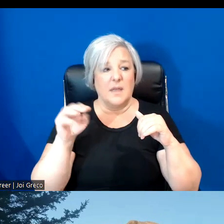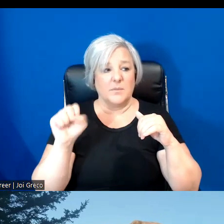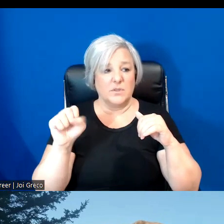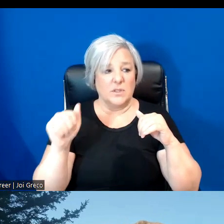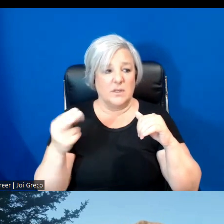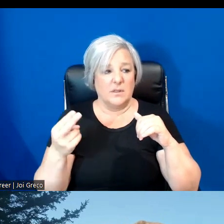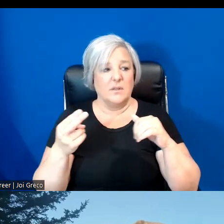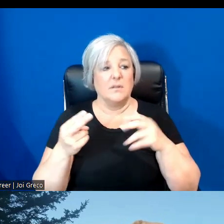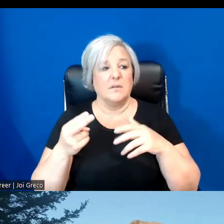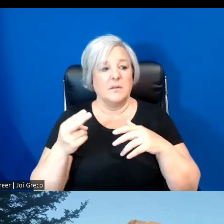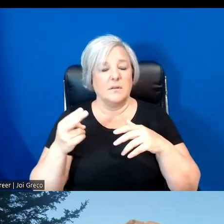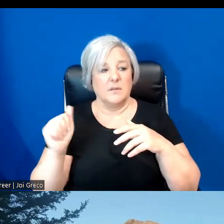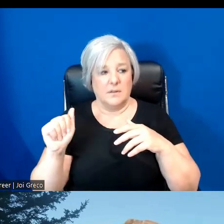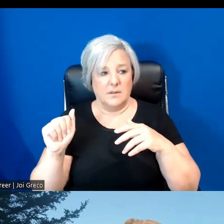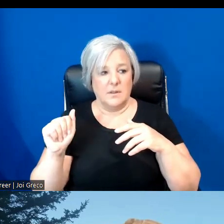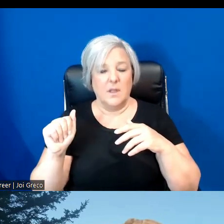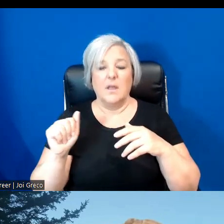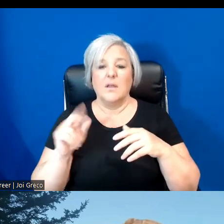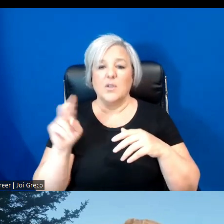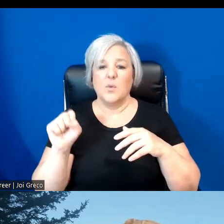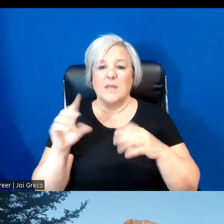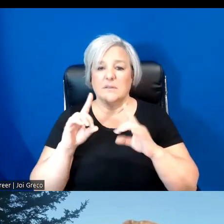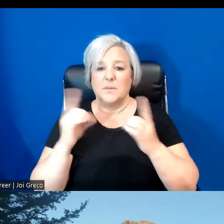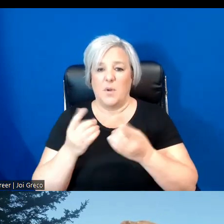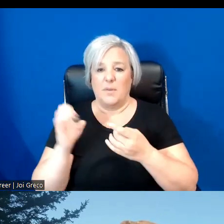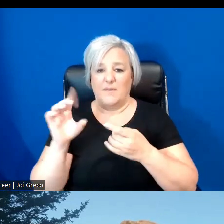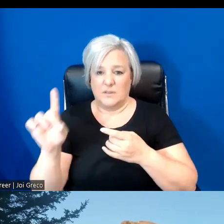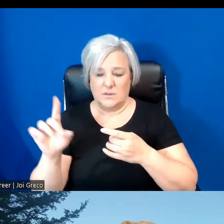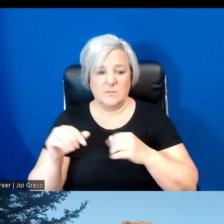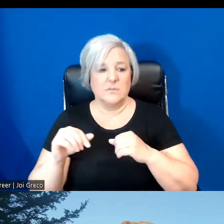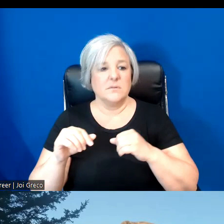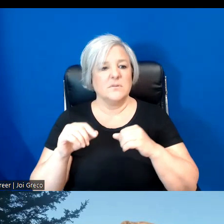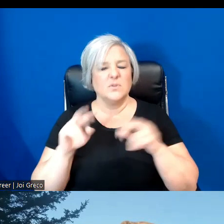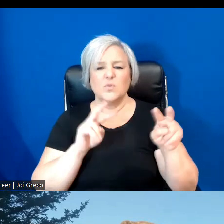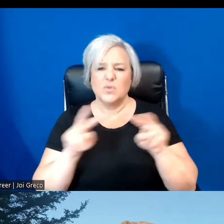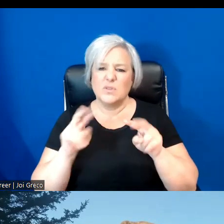Ed, to look at these trauma